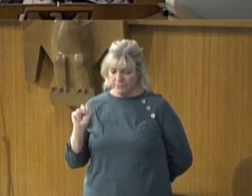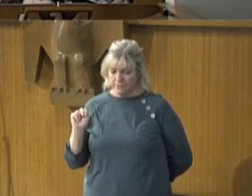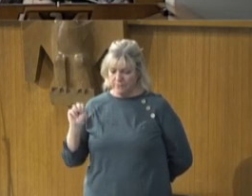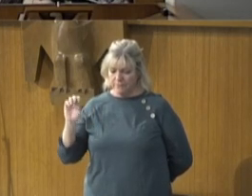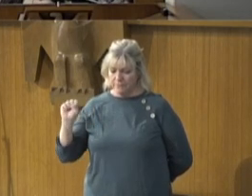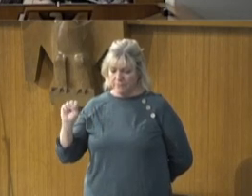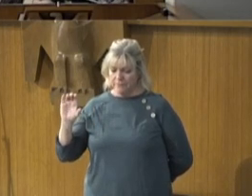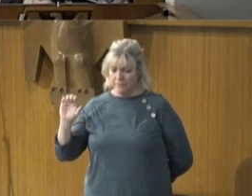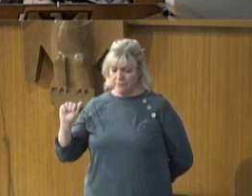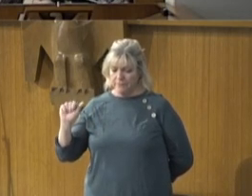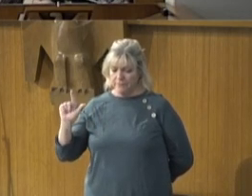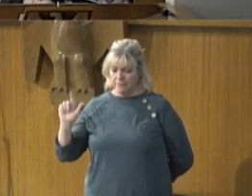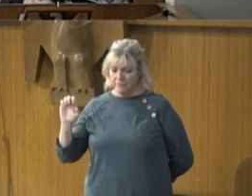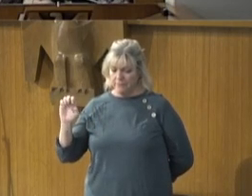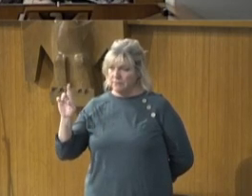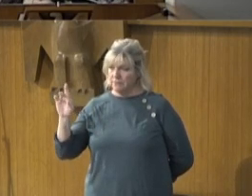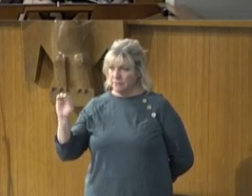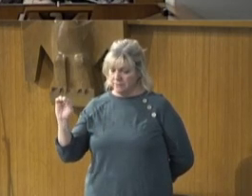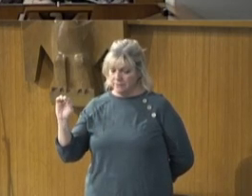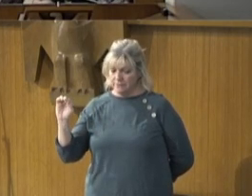Karen Scalero.